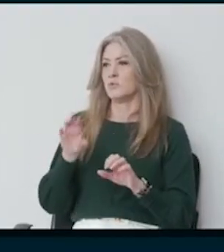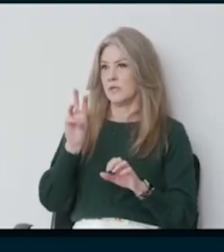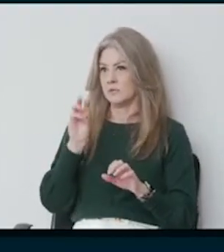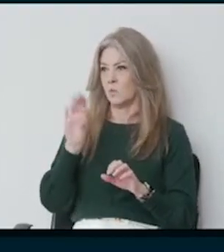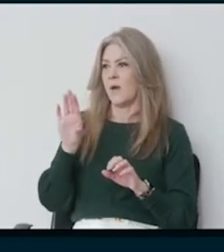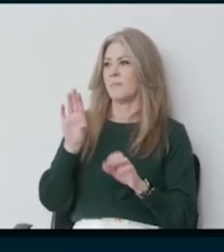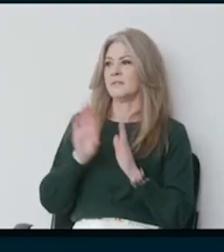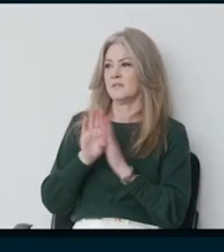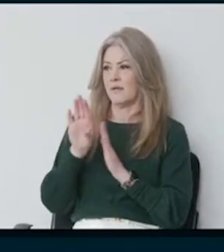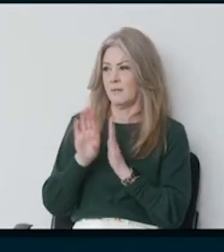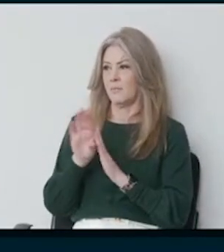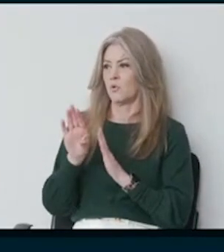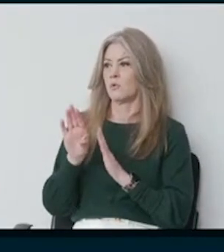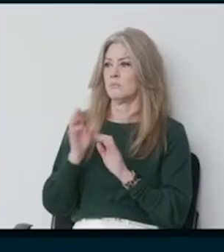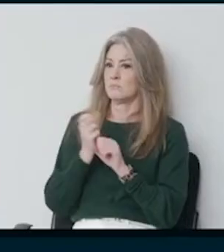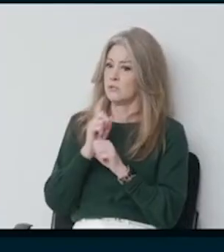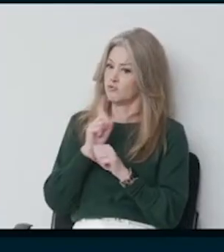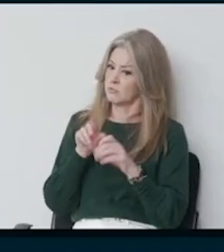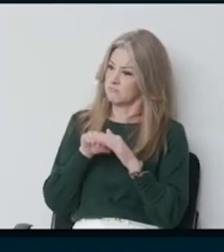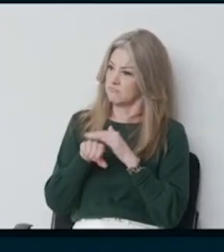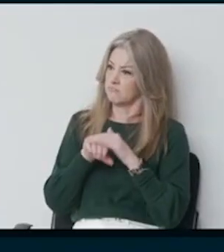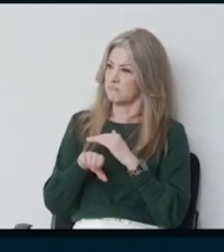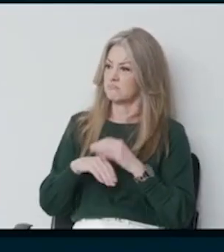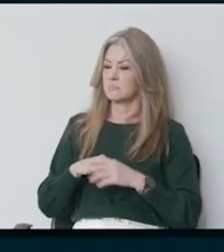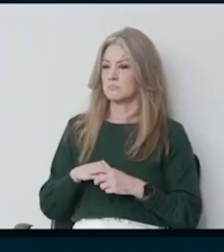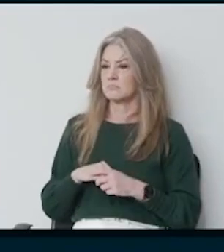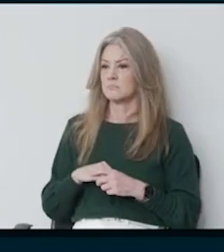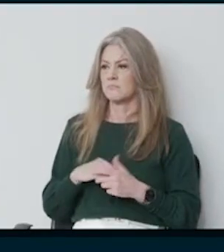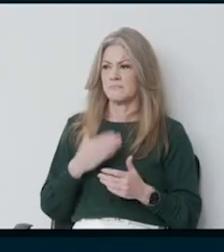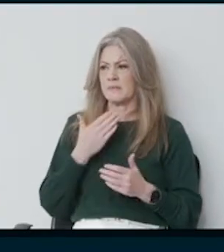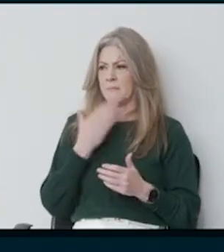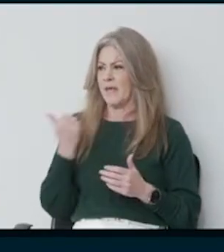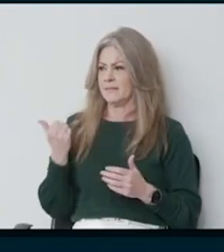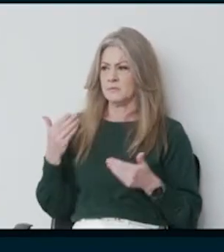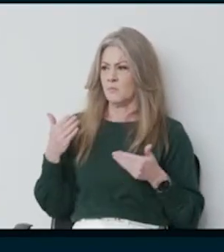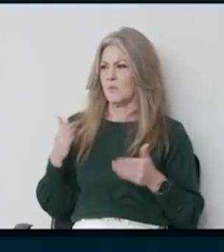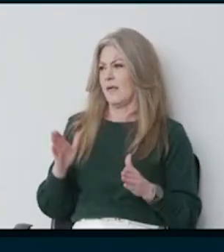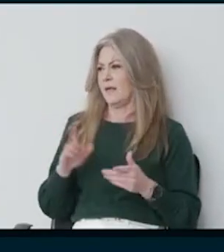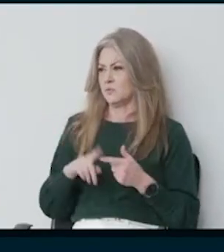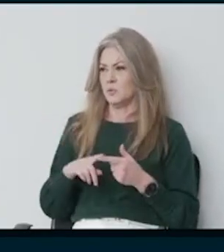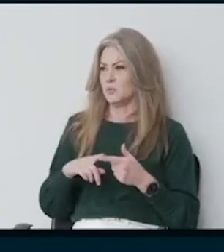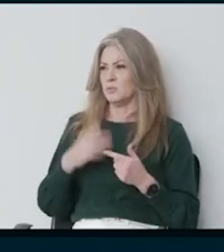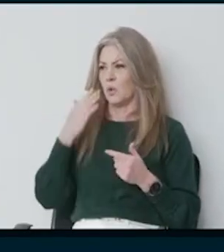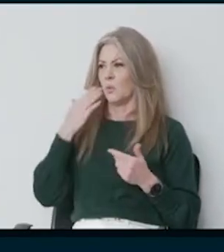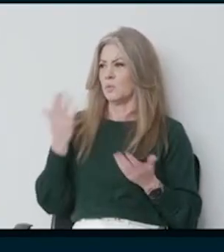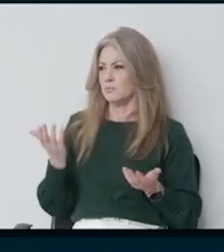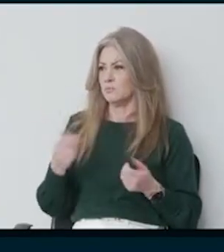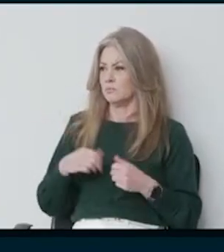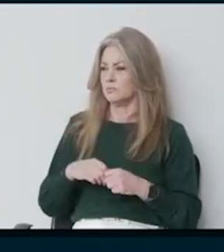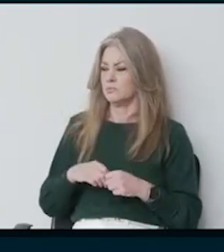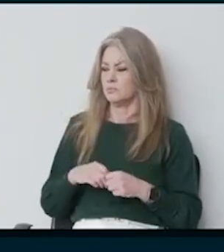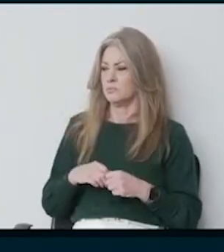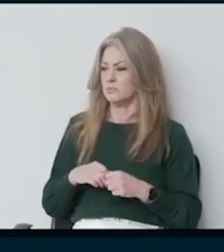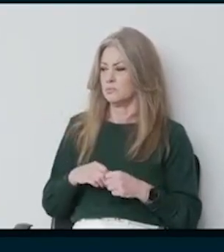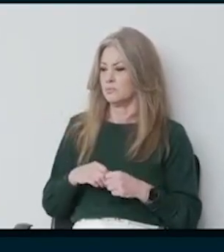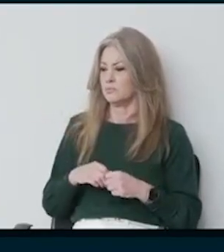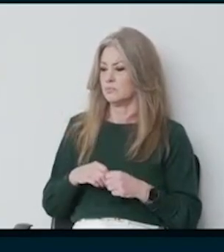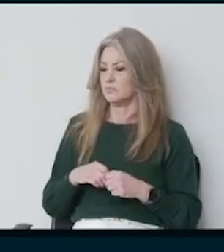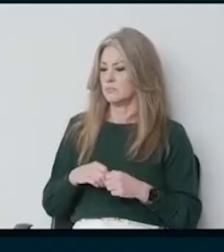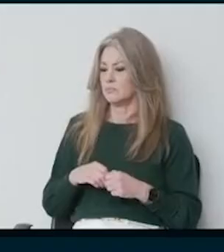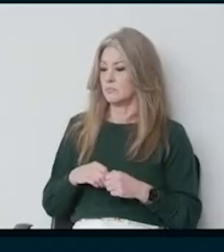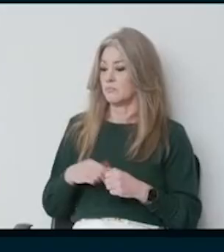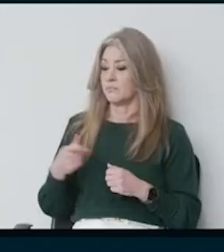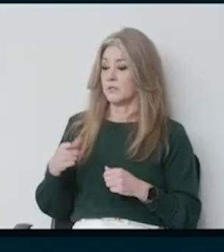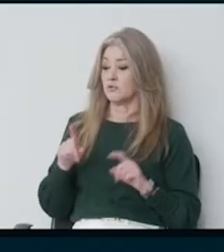for accessibility. It's the best bang for your buck, or maybe your bull. So when you test